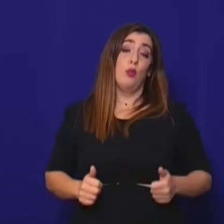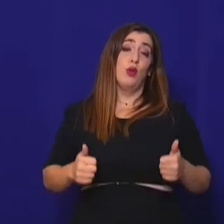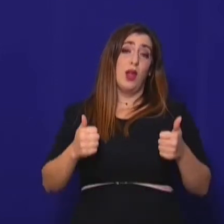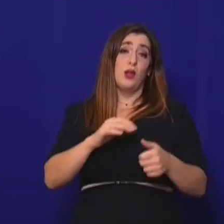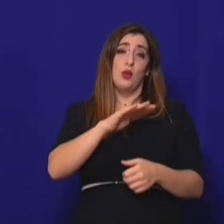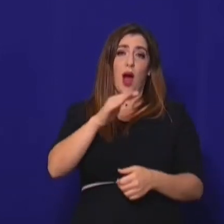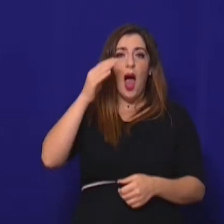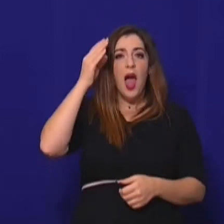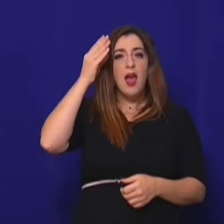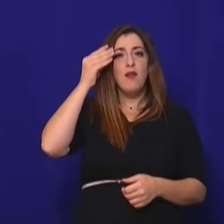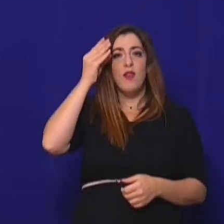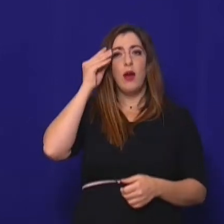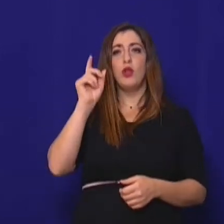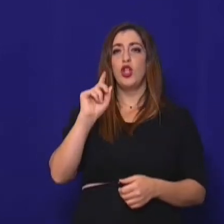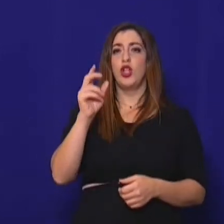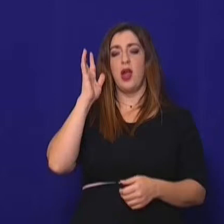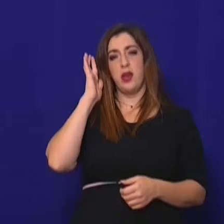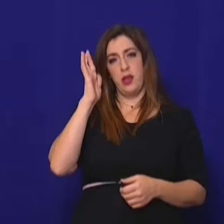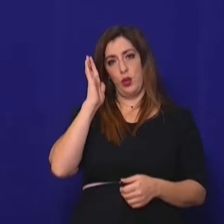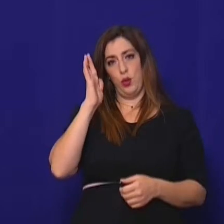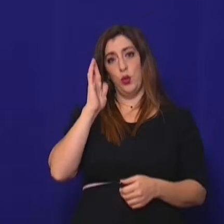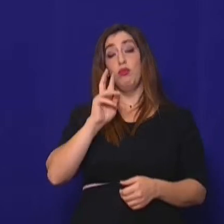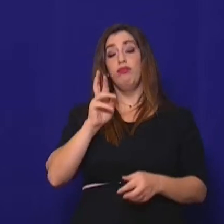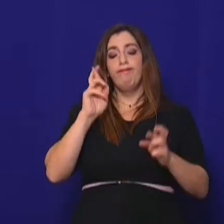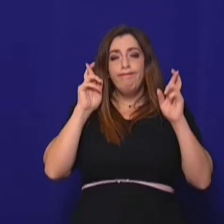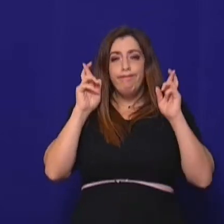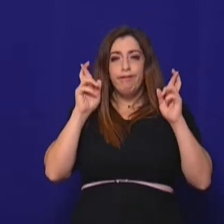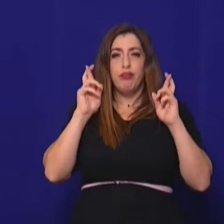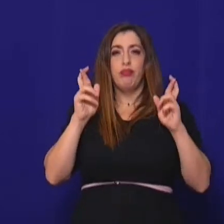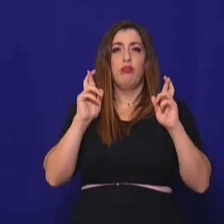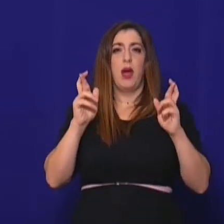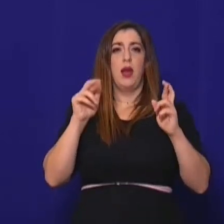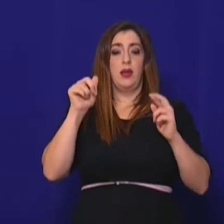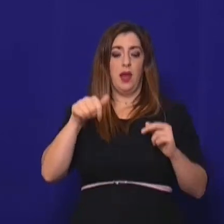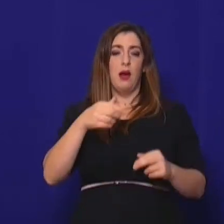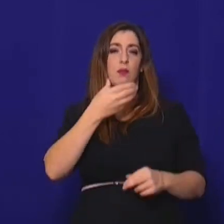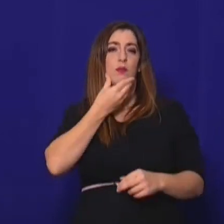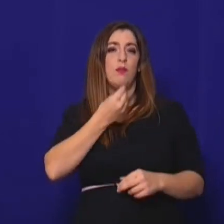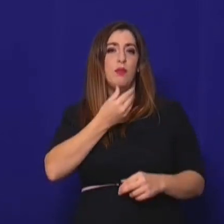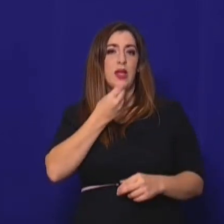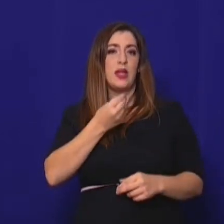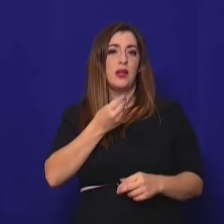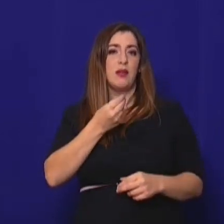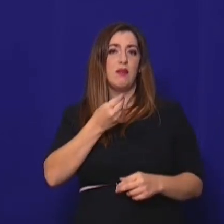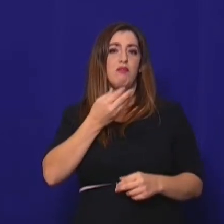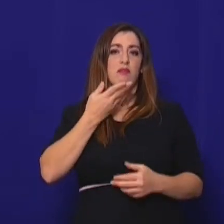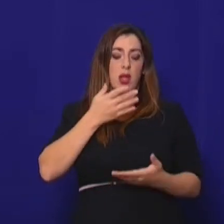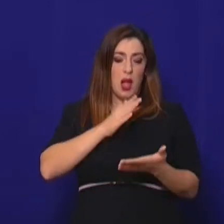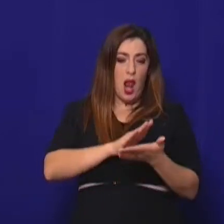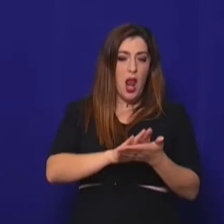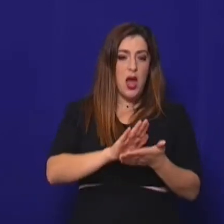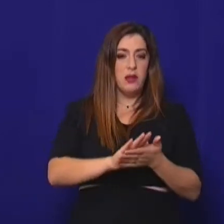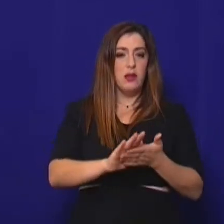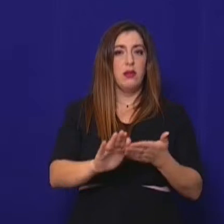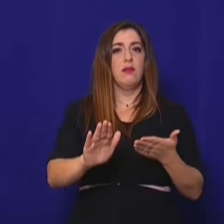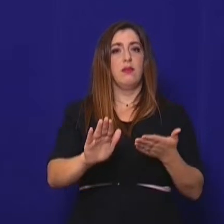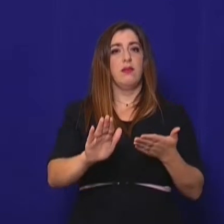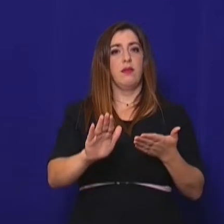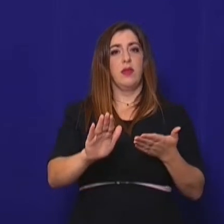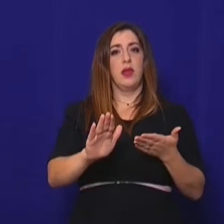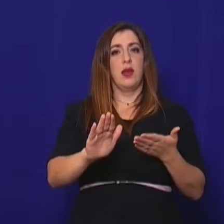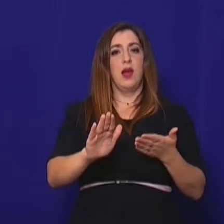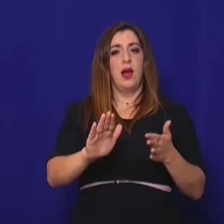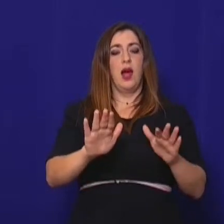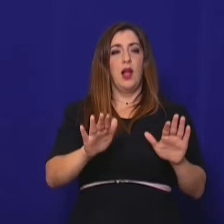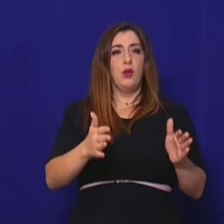din il-pandemija u jalla li aħna wkoll dan il-miliet jgħaddi u jalla jiġi ieħor li nkun